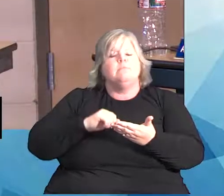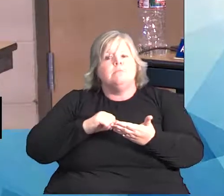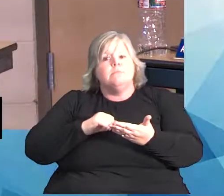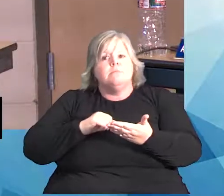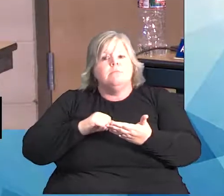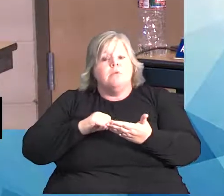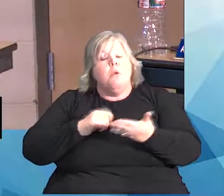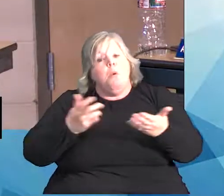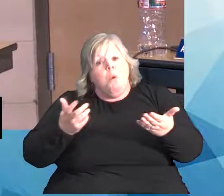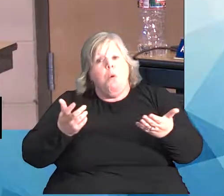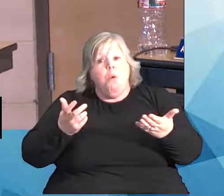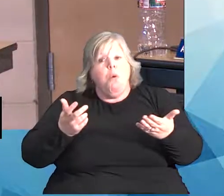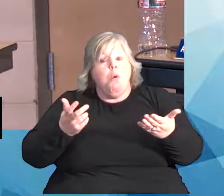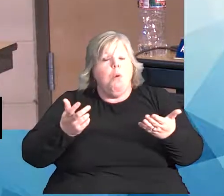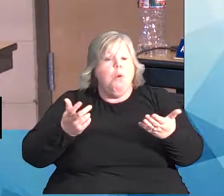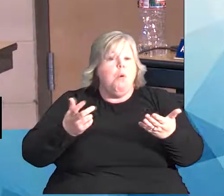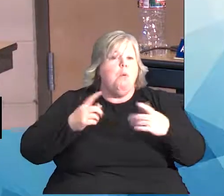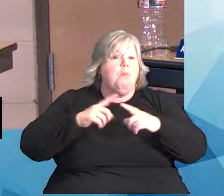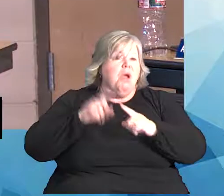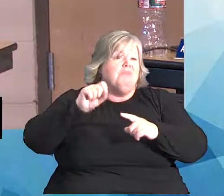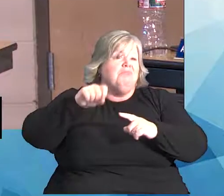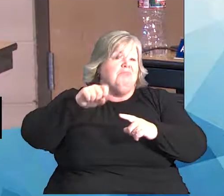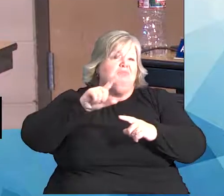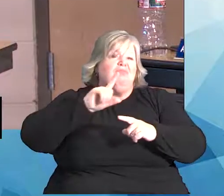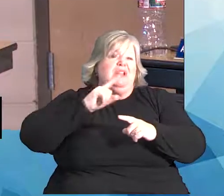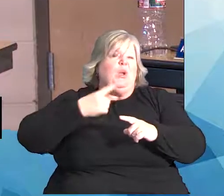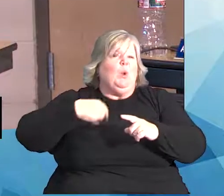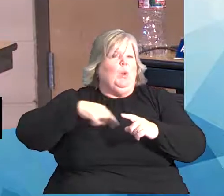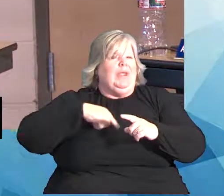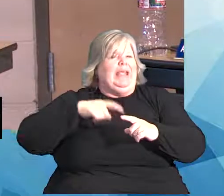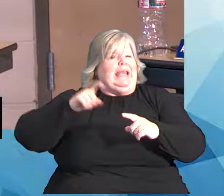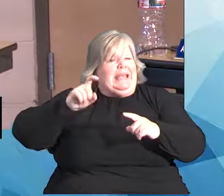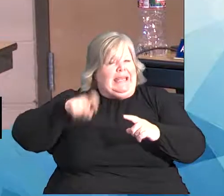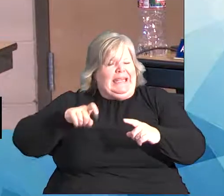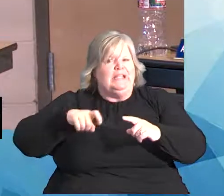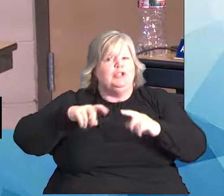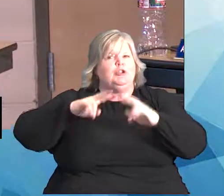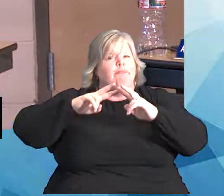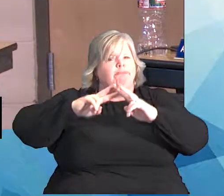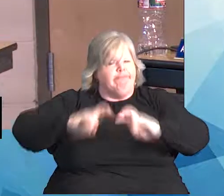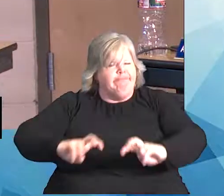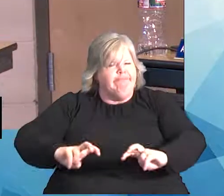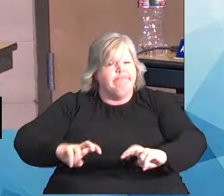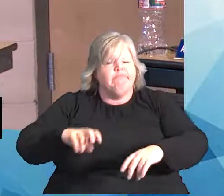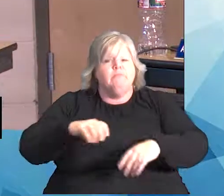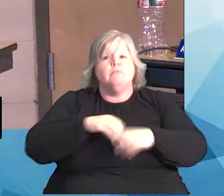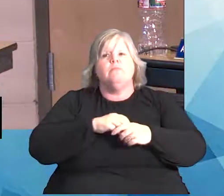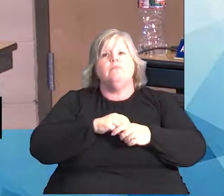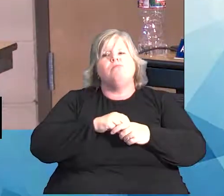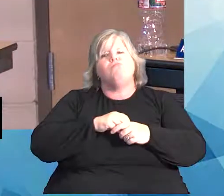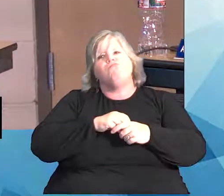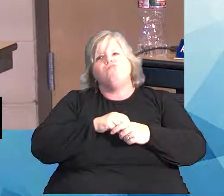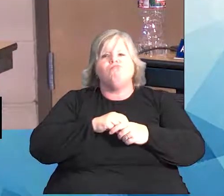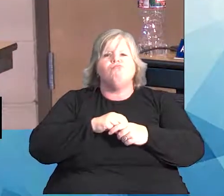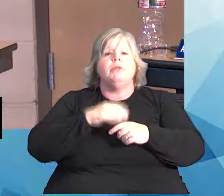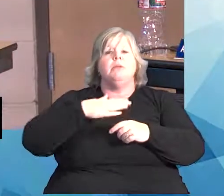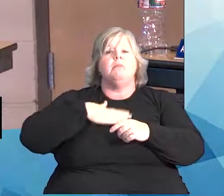But that is something that we really need to look at. So from my perspective,